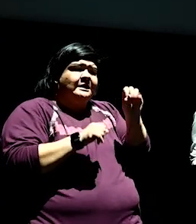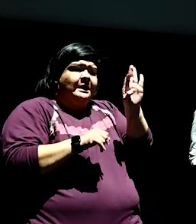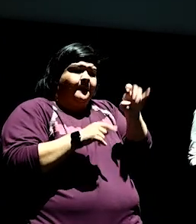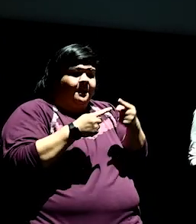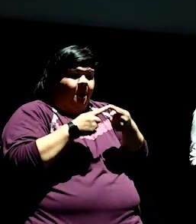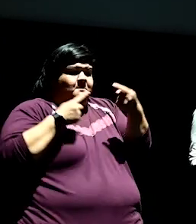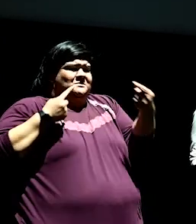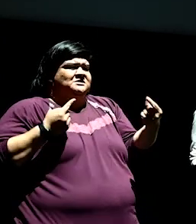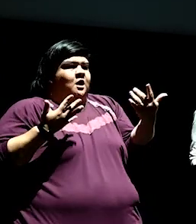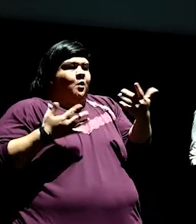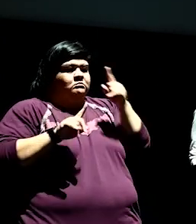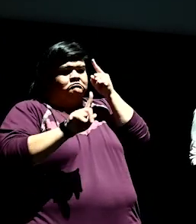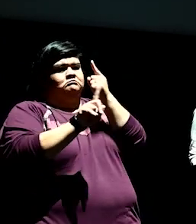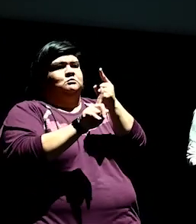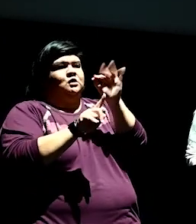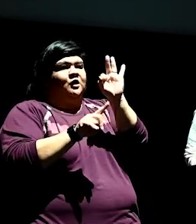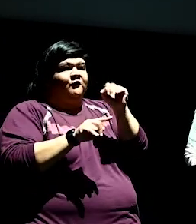about.